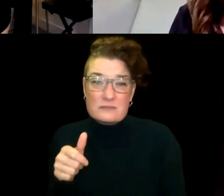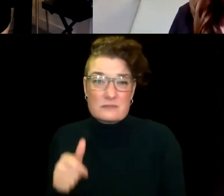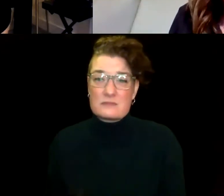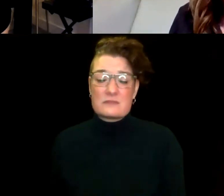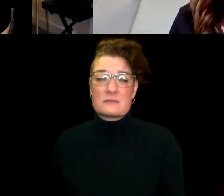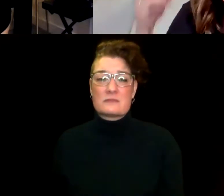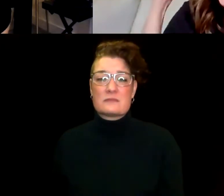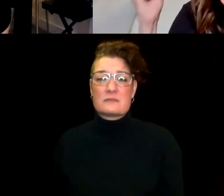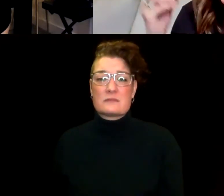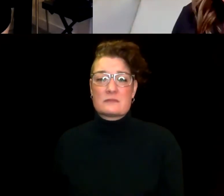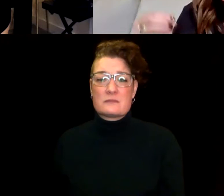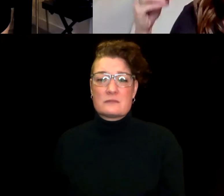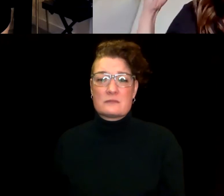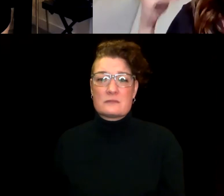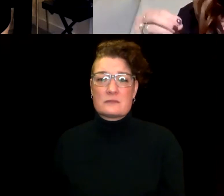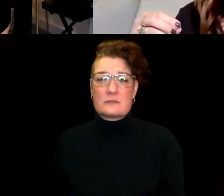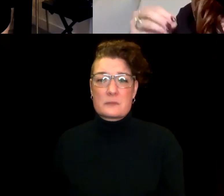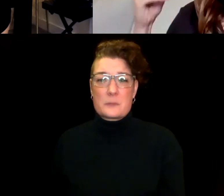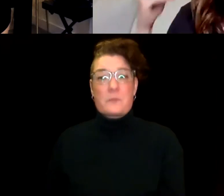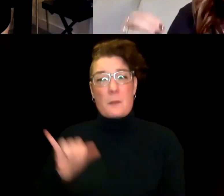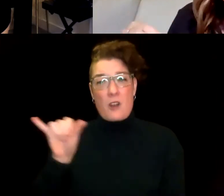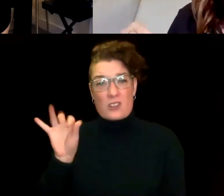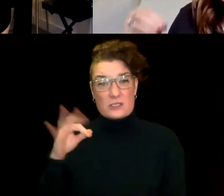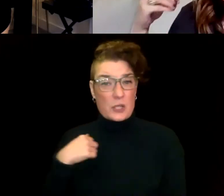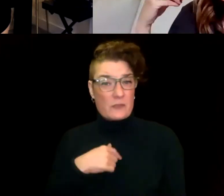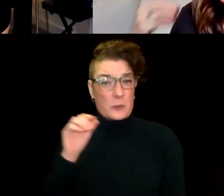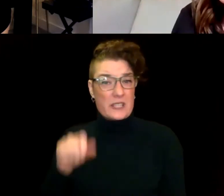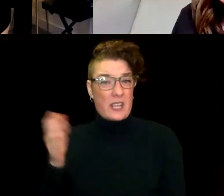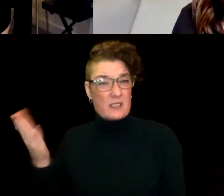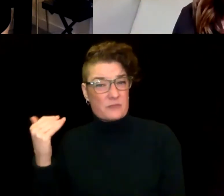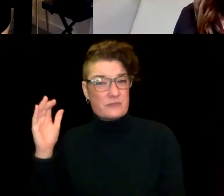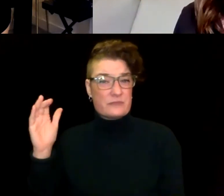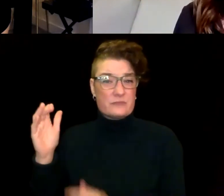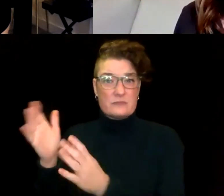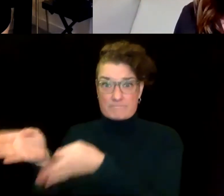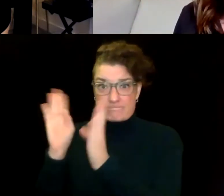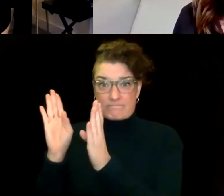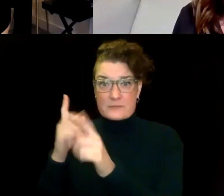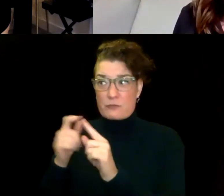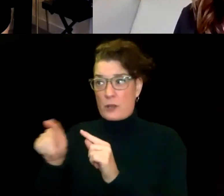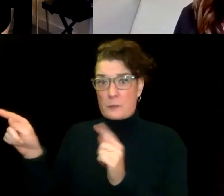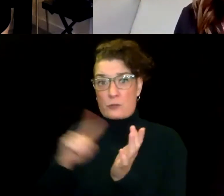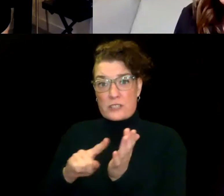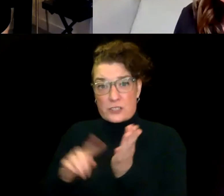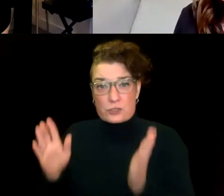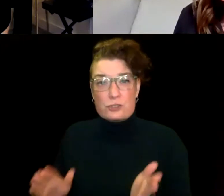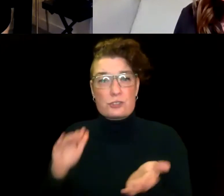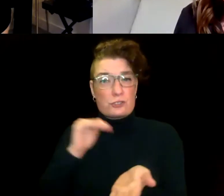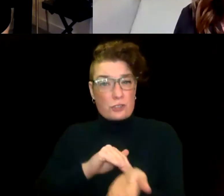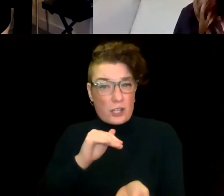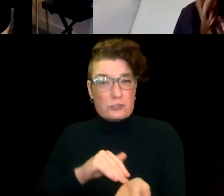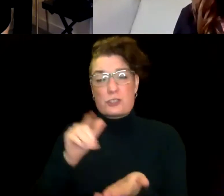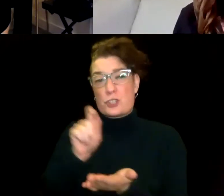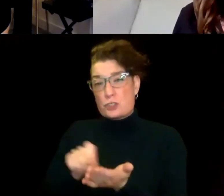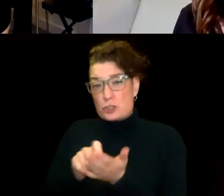But also if we get the ear of doctors or researchers or journalists, it can bring this more structural crisis